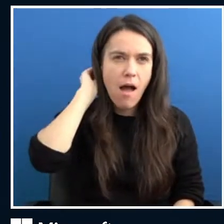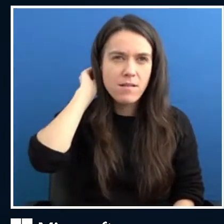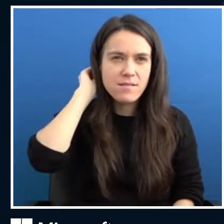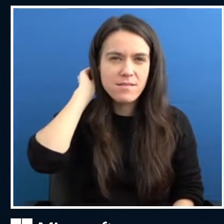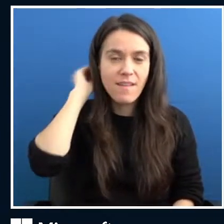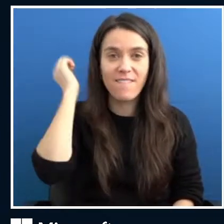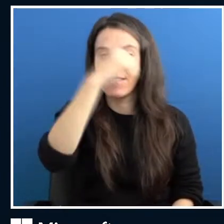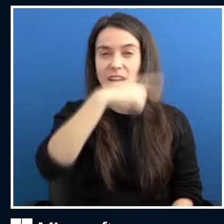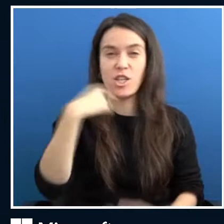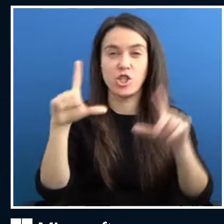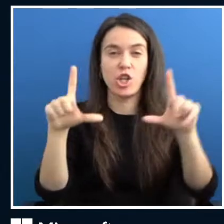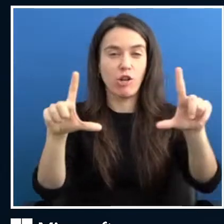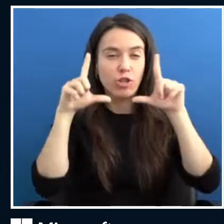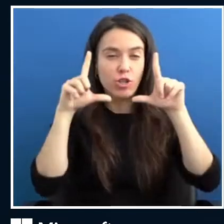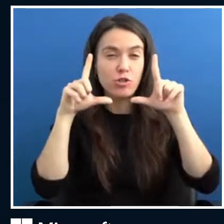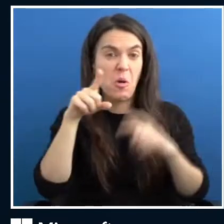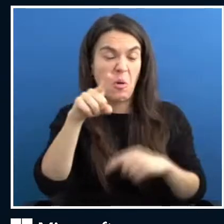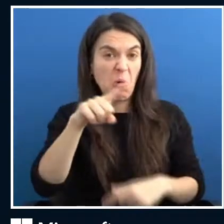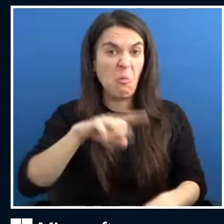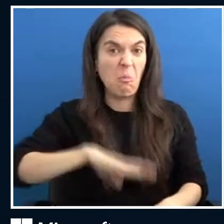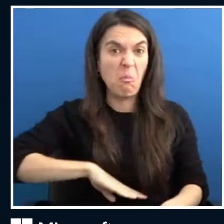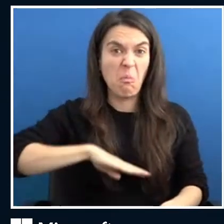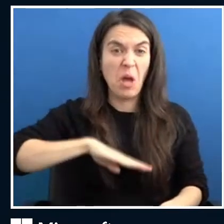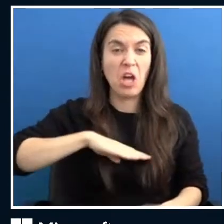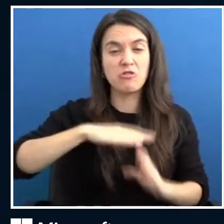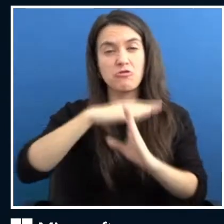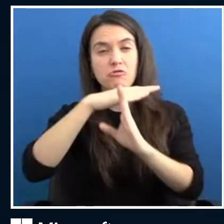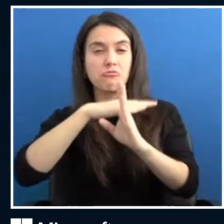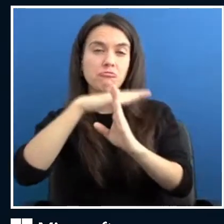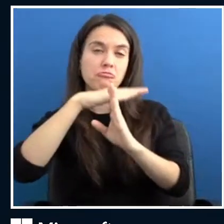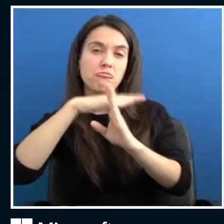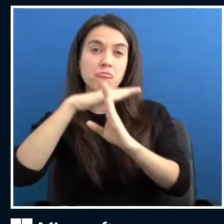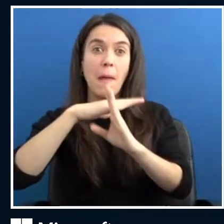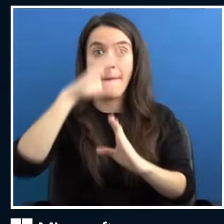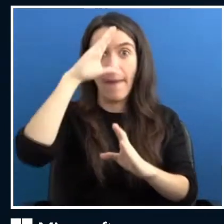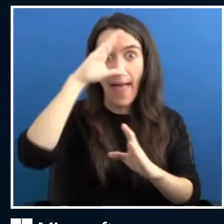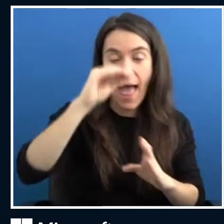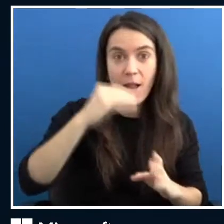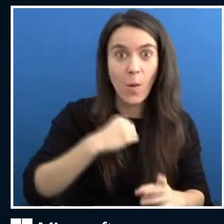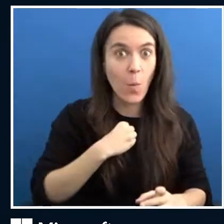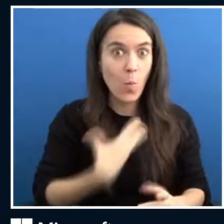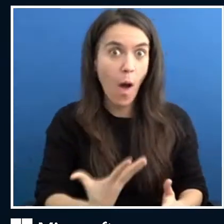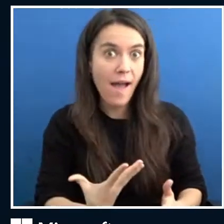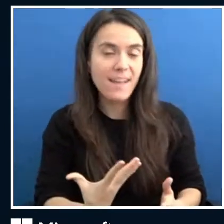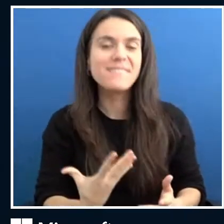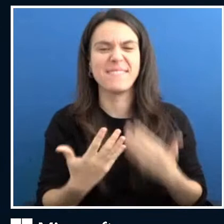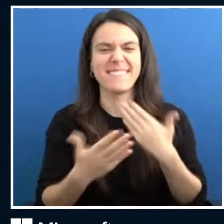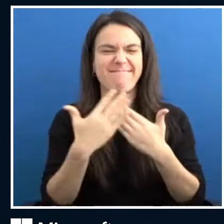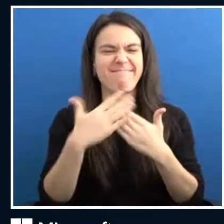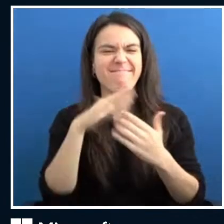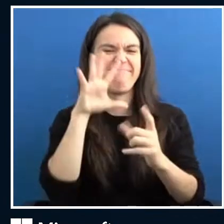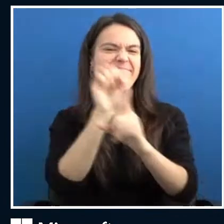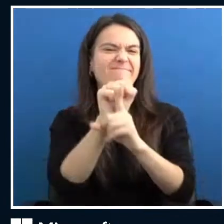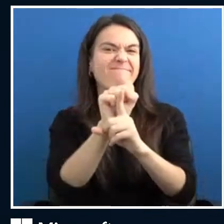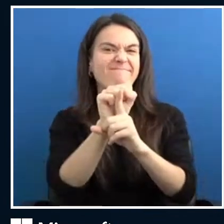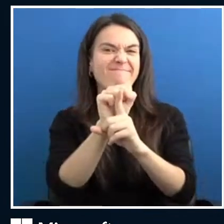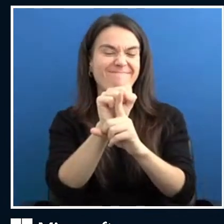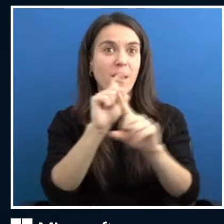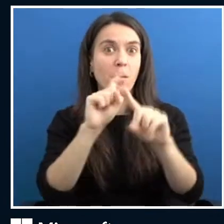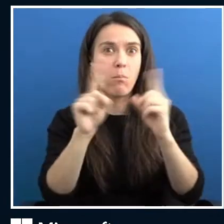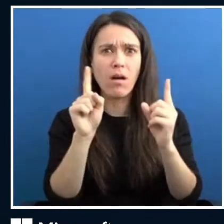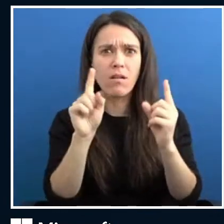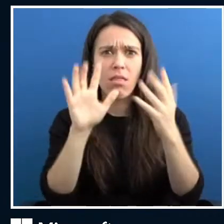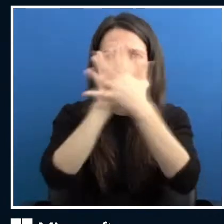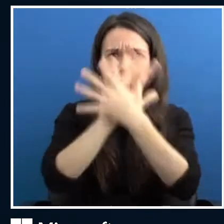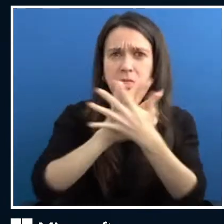easily identifiable by this system. Likelihood to be misidentified. Asian and Black people